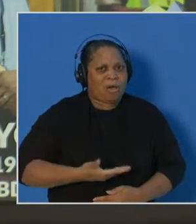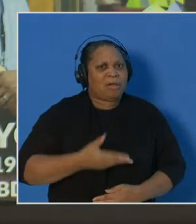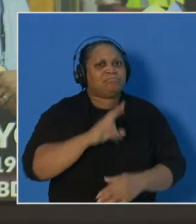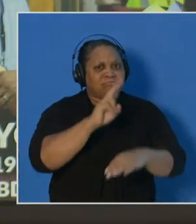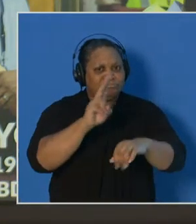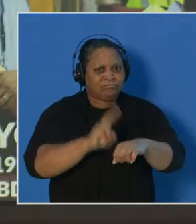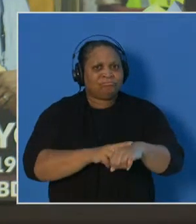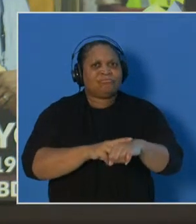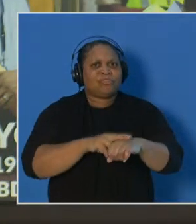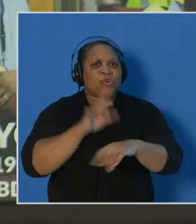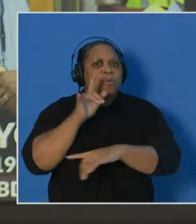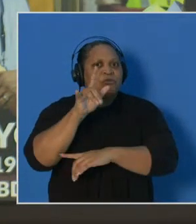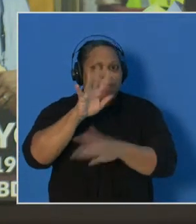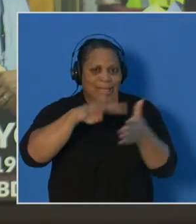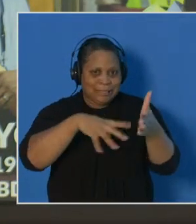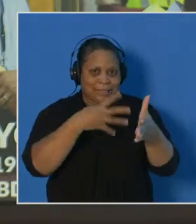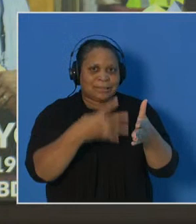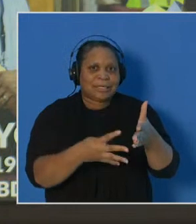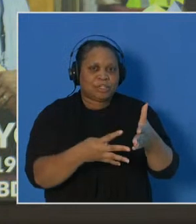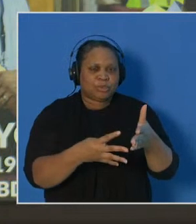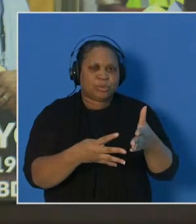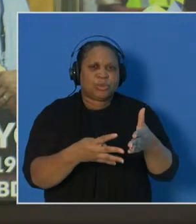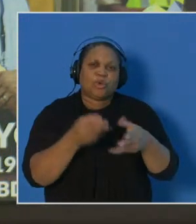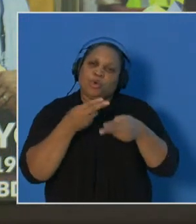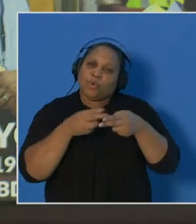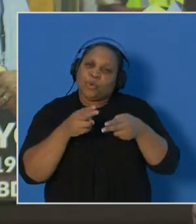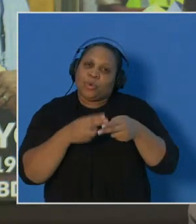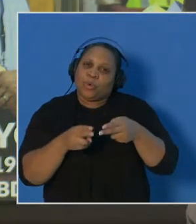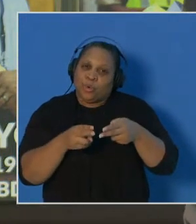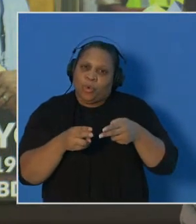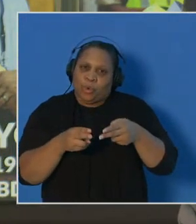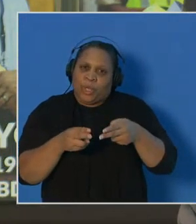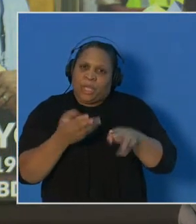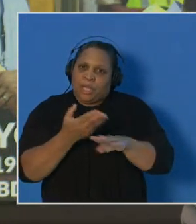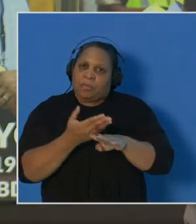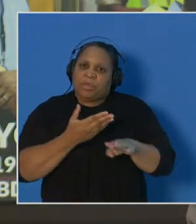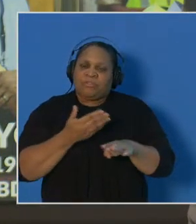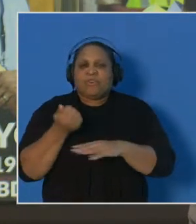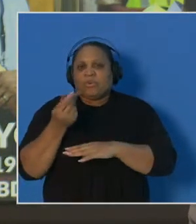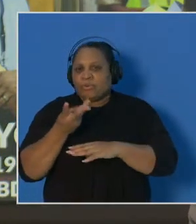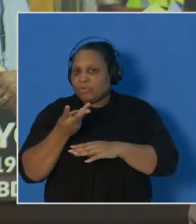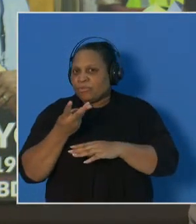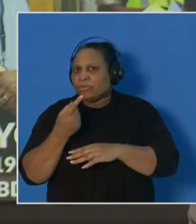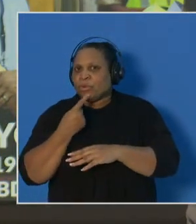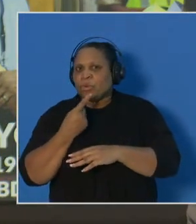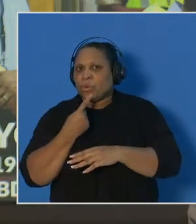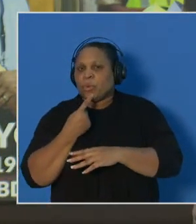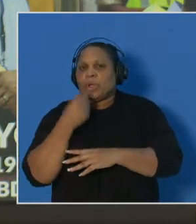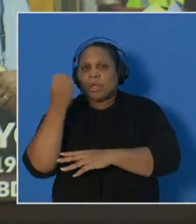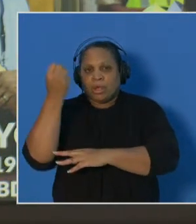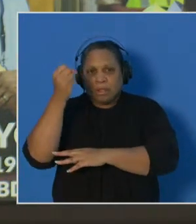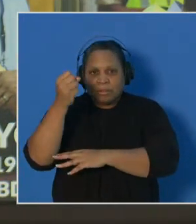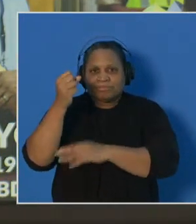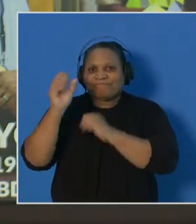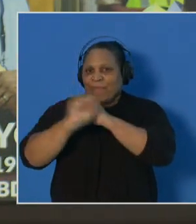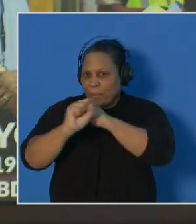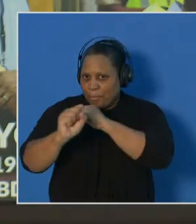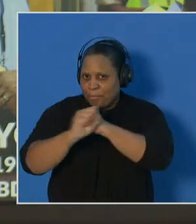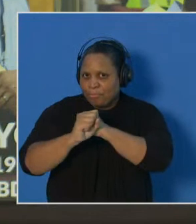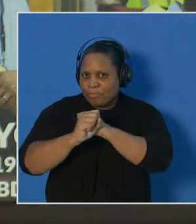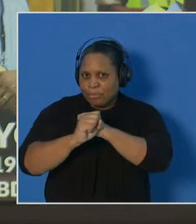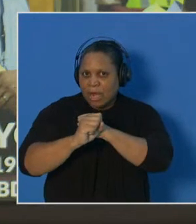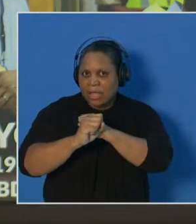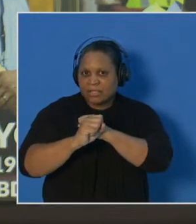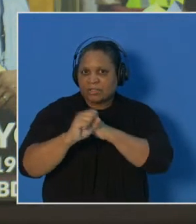flights. Just as a note, before I move towards a few other remarks, there will be a press release going out from the Minister of